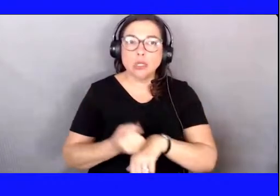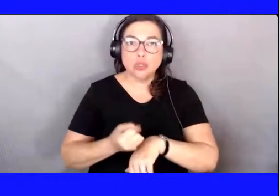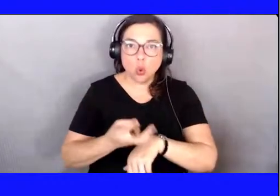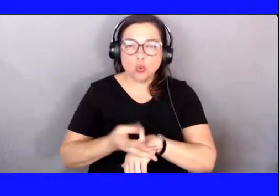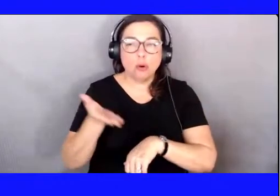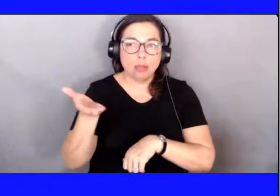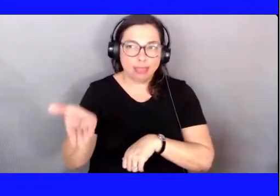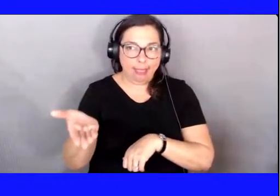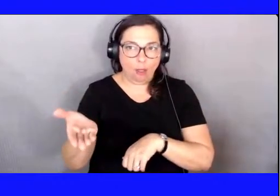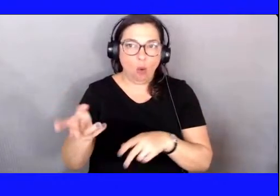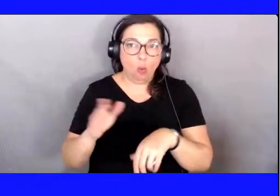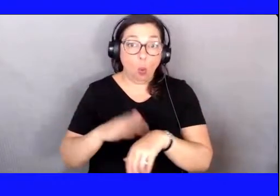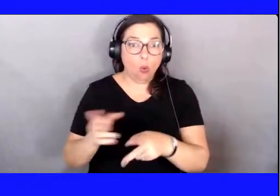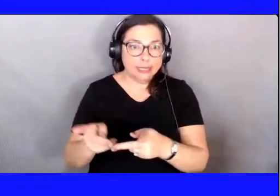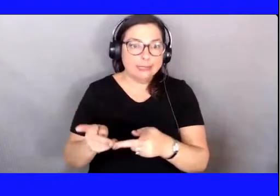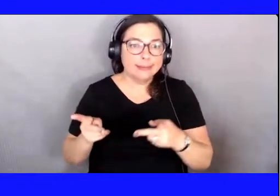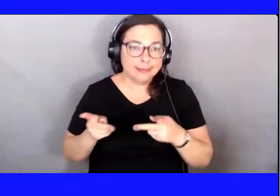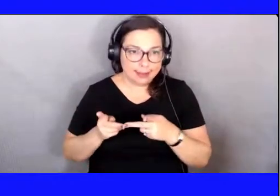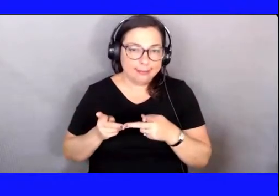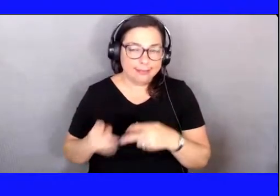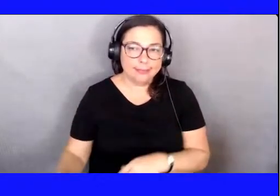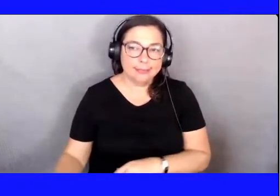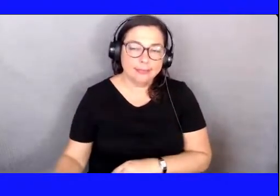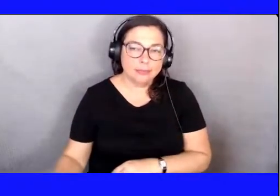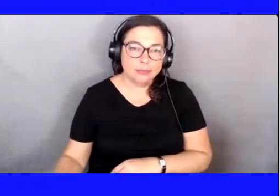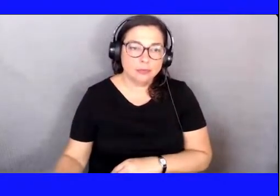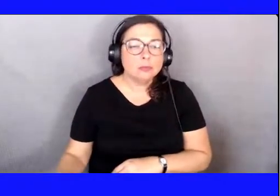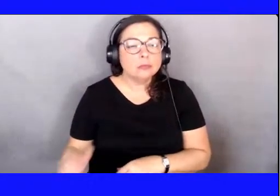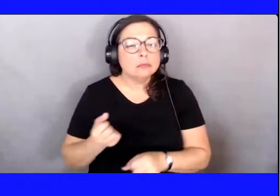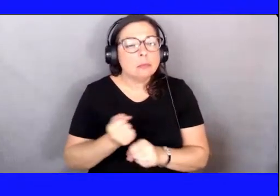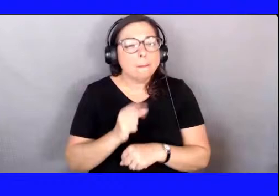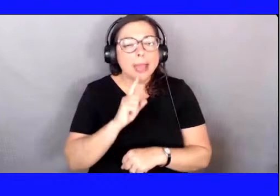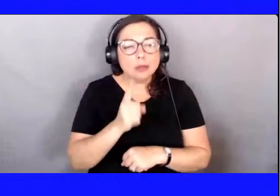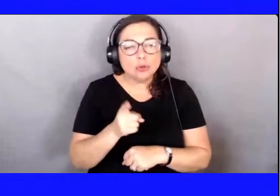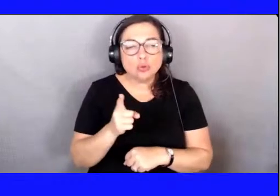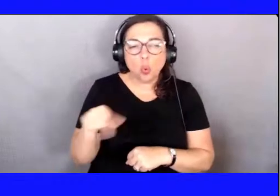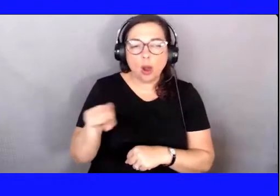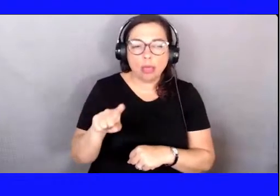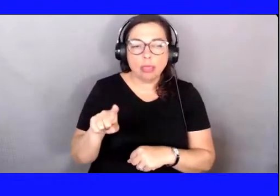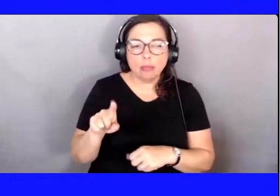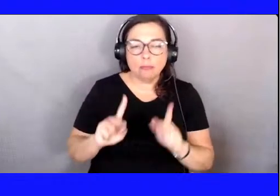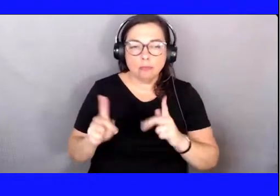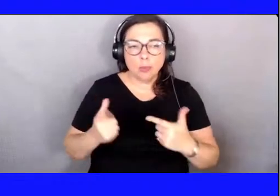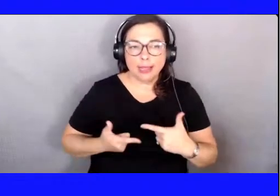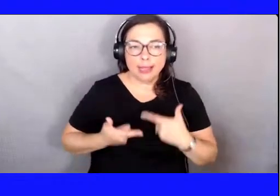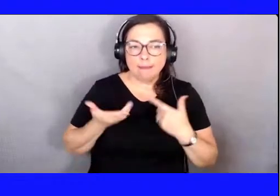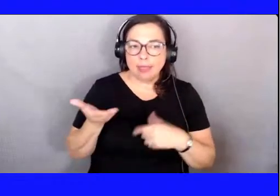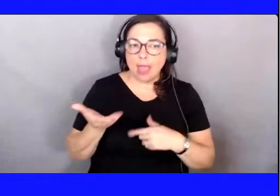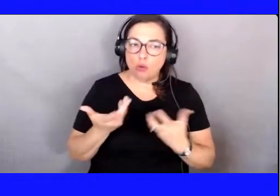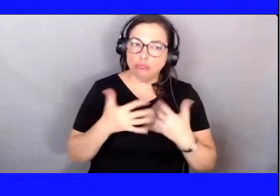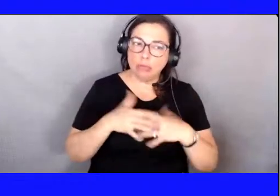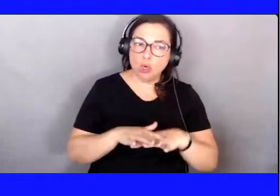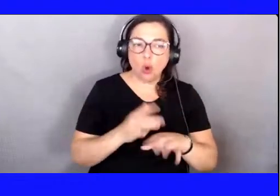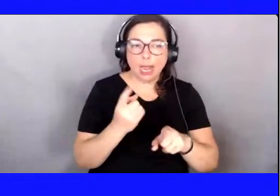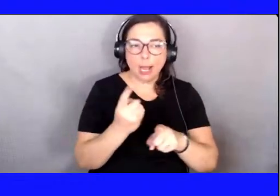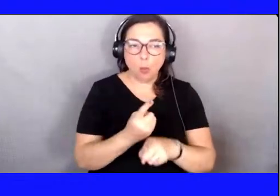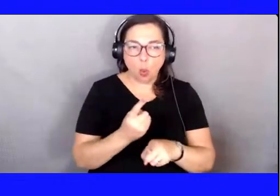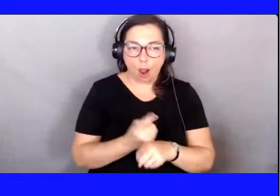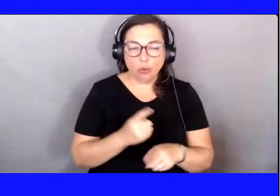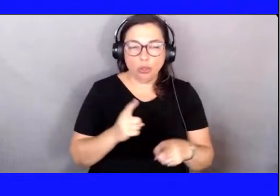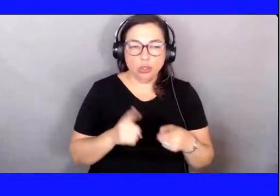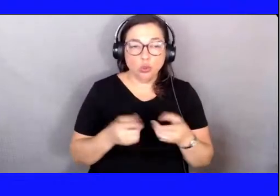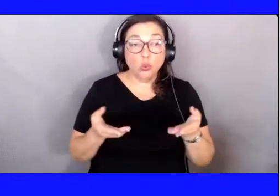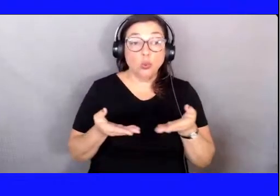team, making sure that those tenants are integrating properly into the broader